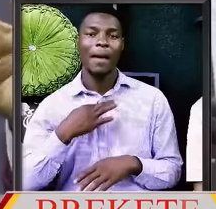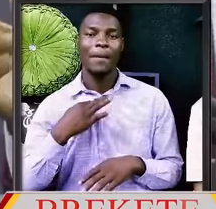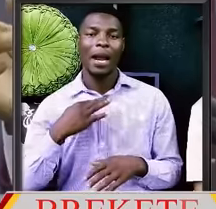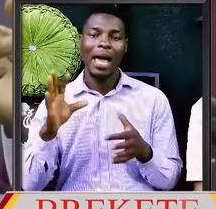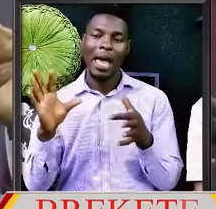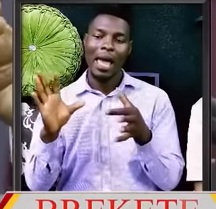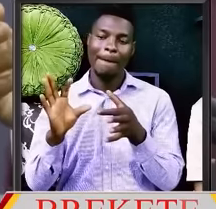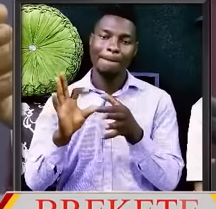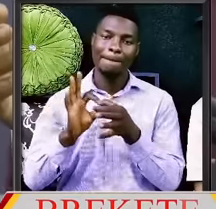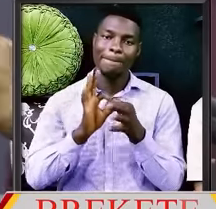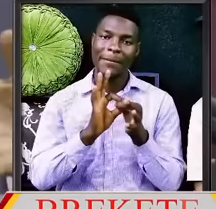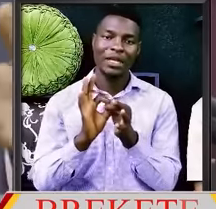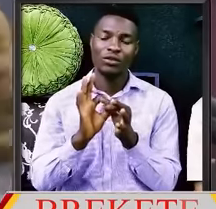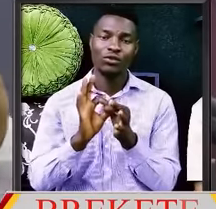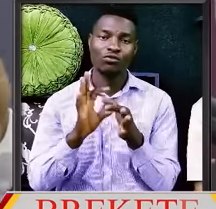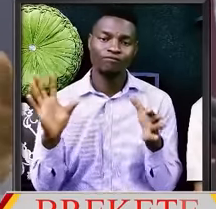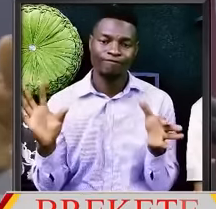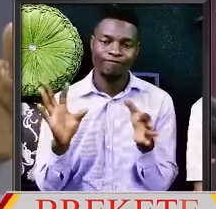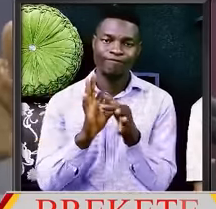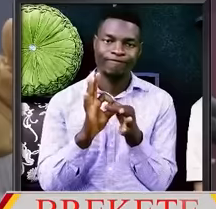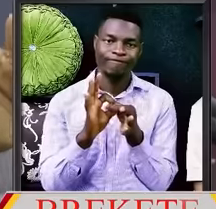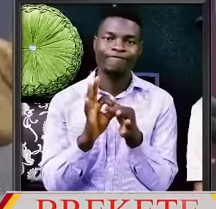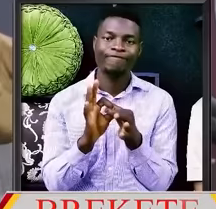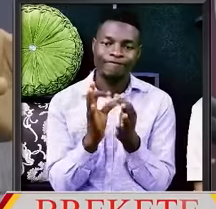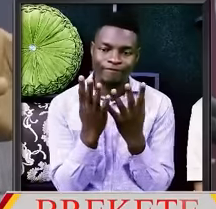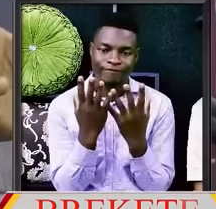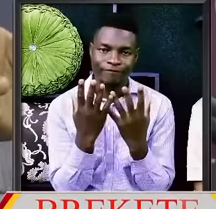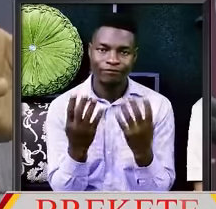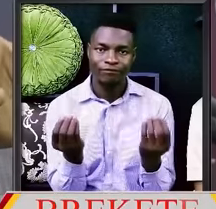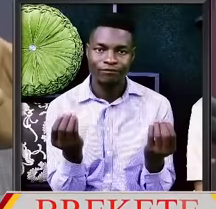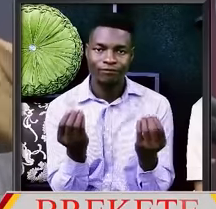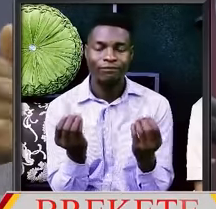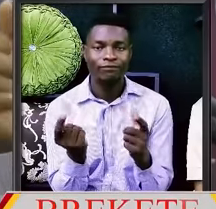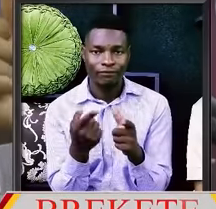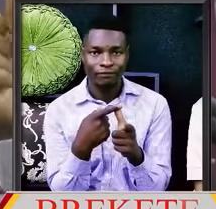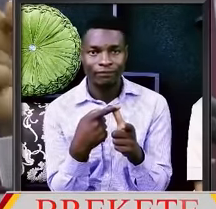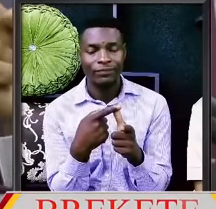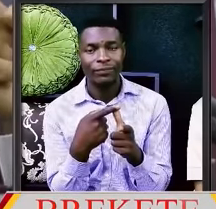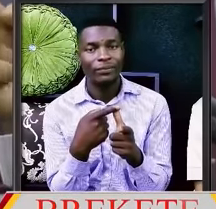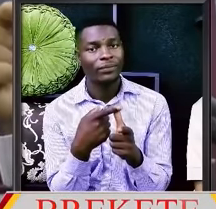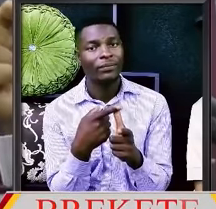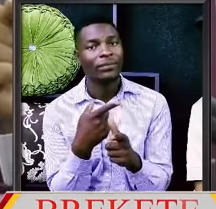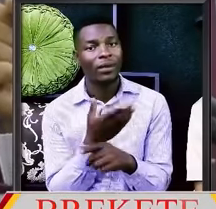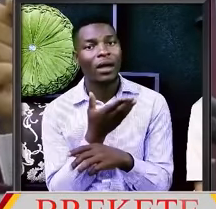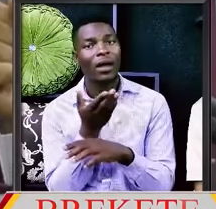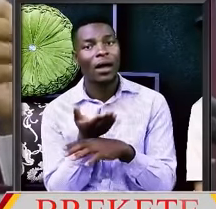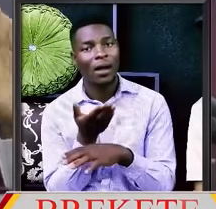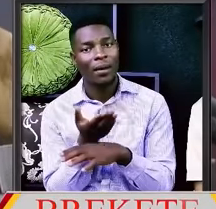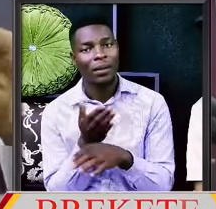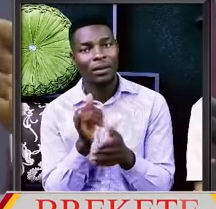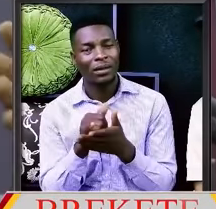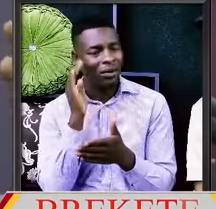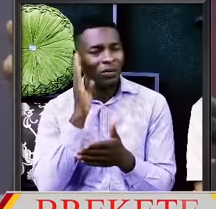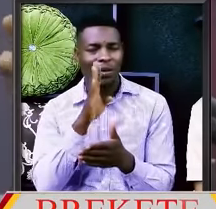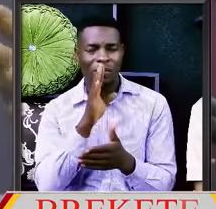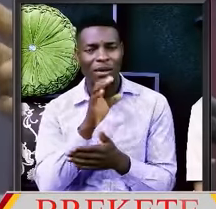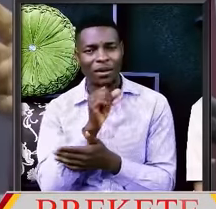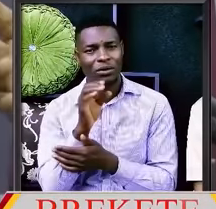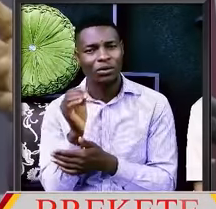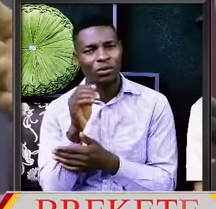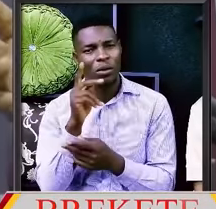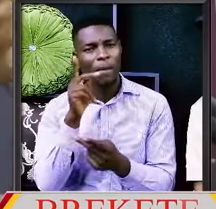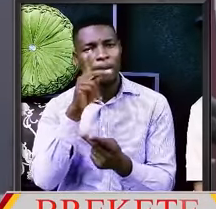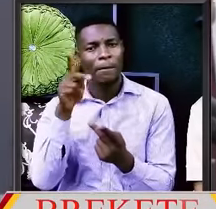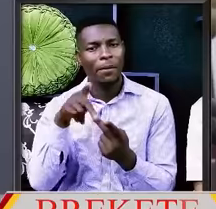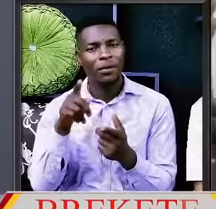Make her apply mediation. May them settle first. I beg. Okay. I beg. That would be so perfect. Okay. Then we can